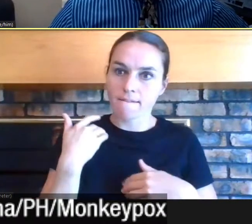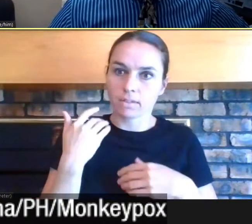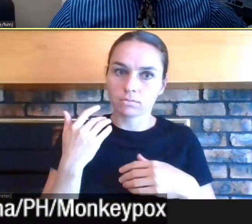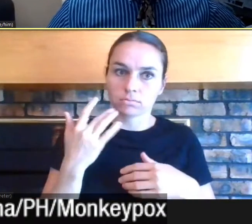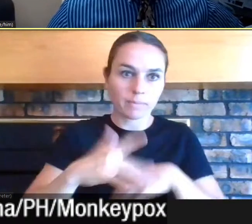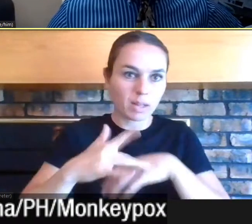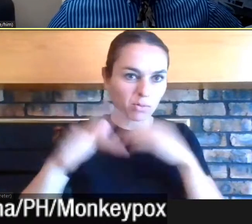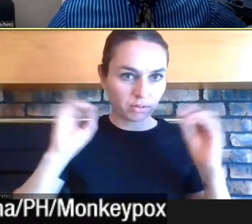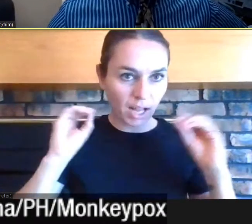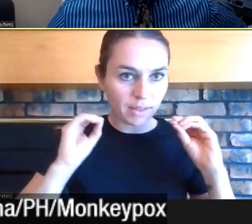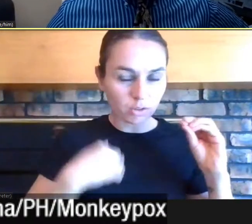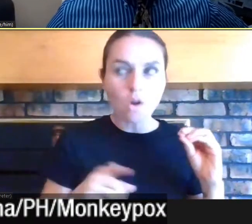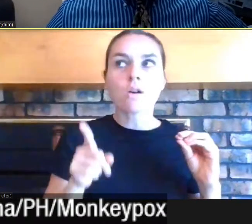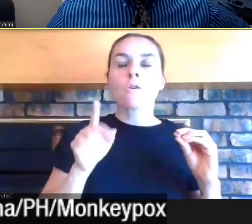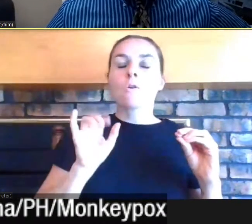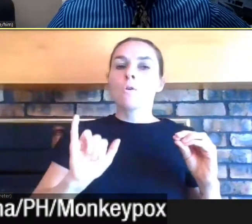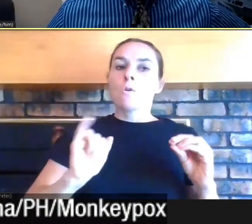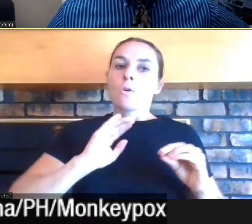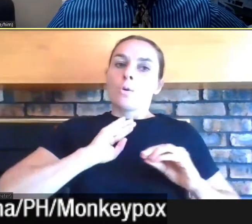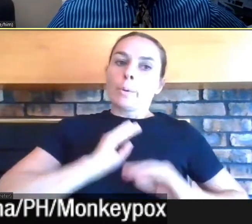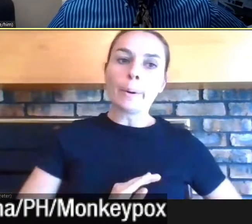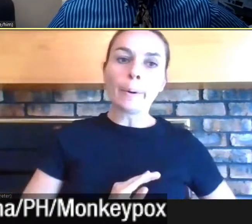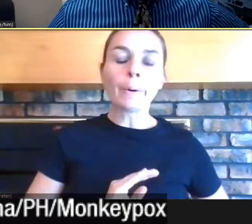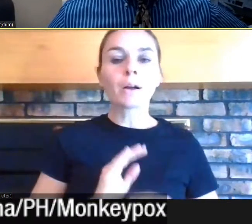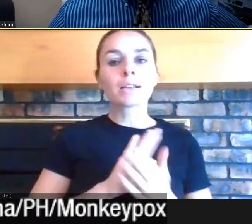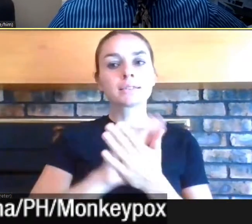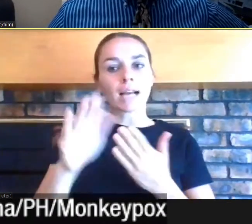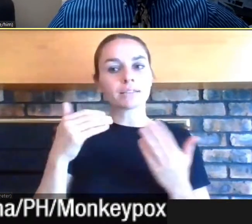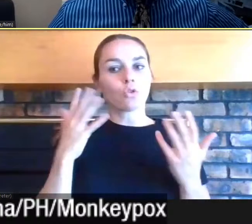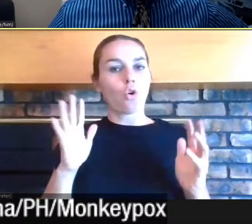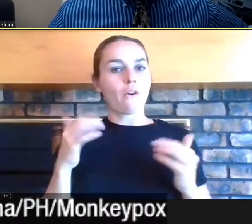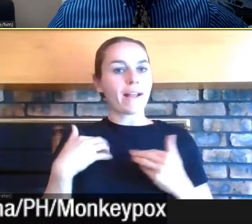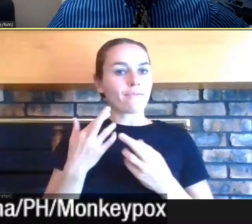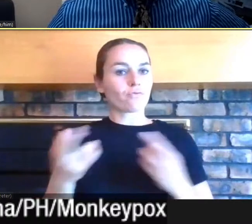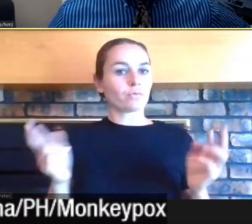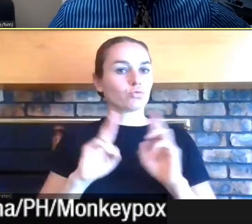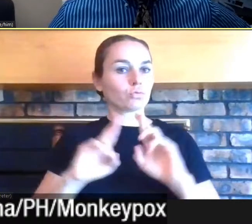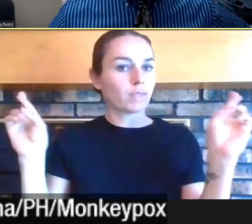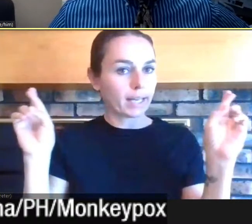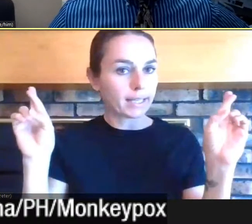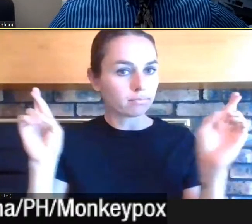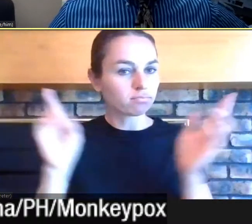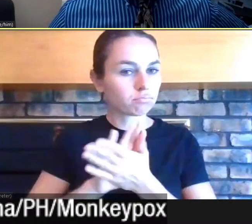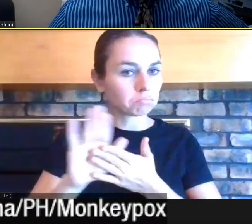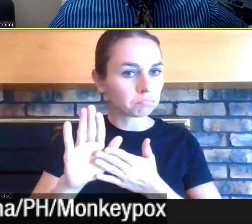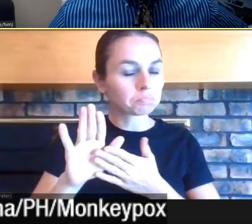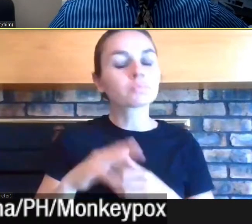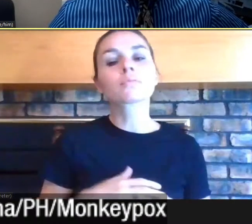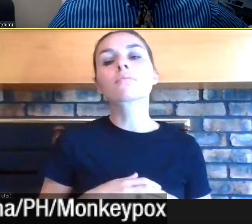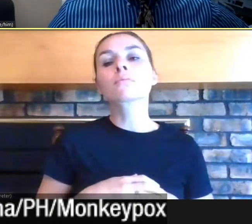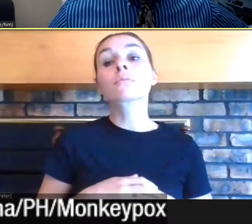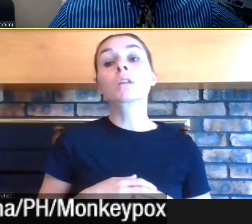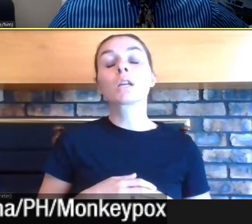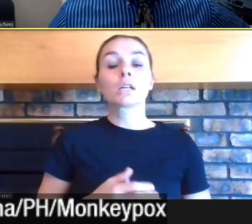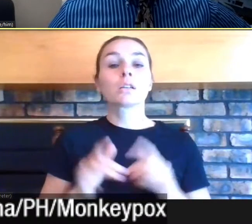So that is really nice to have, that type of resource behind us. In addition, I've been quite impressed